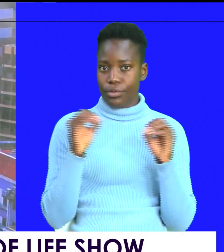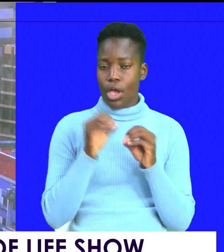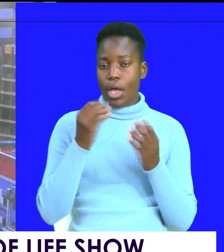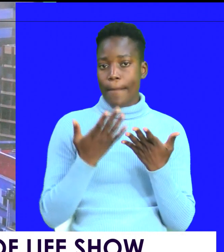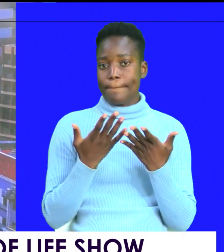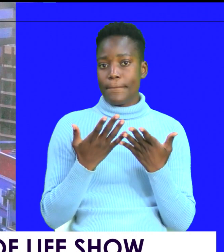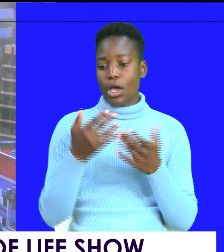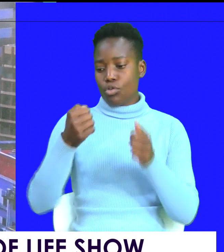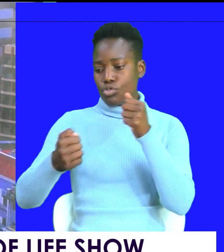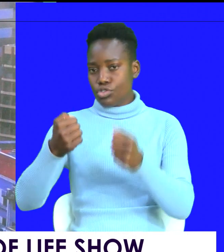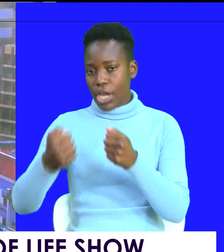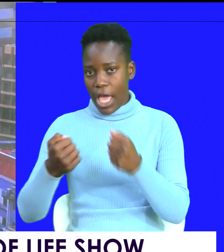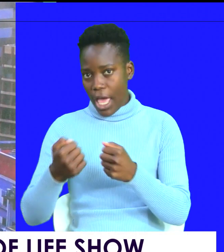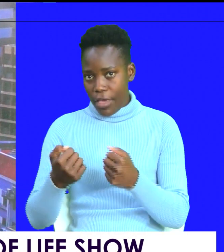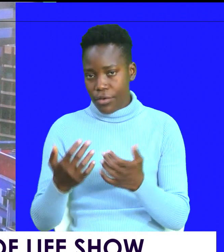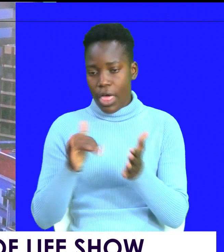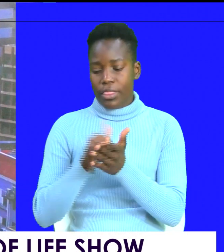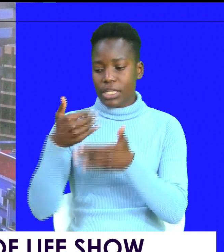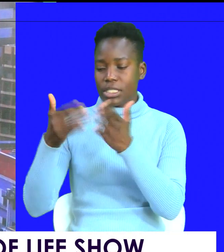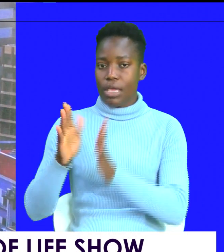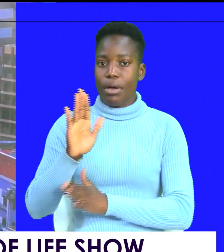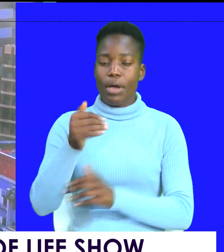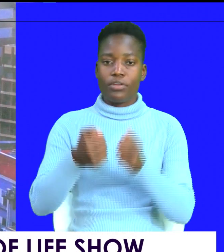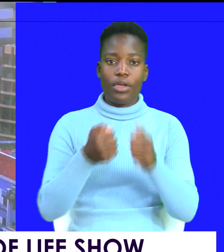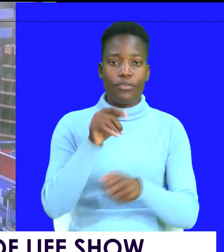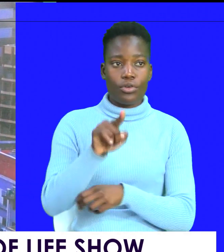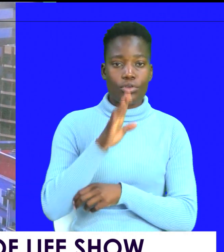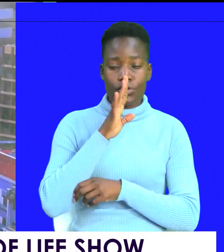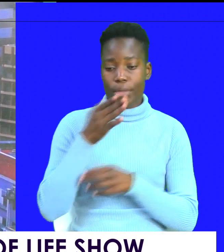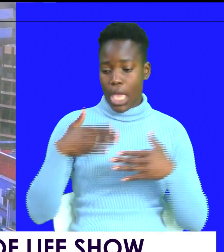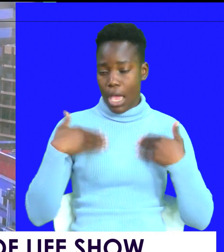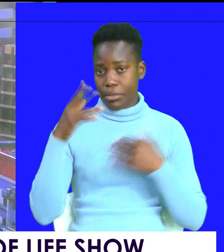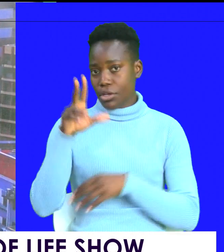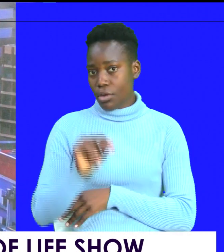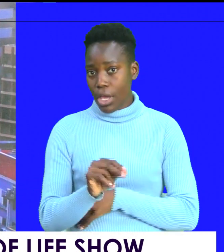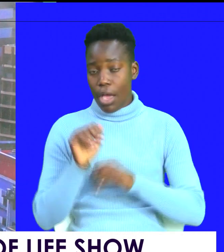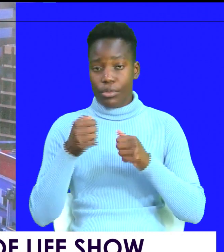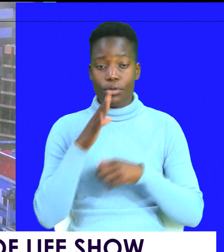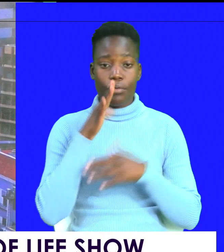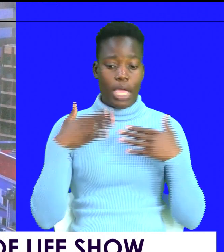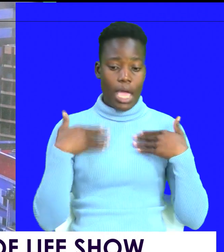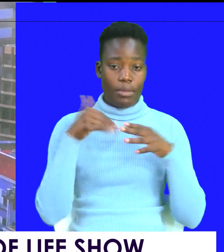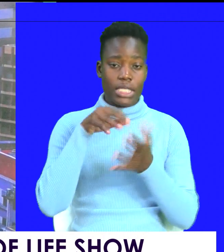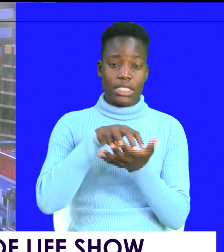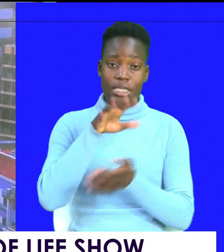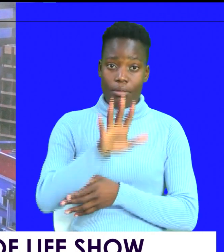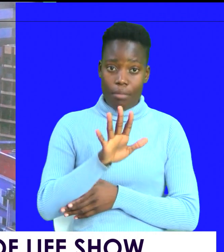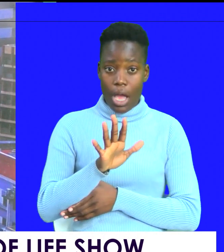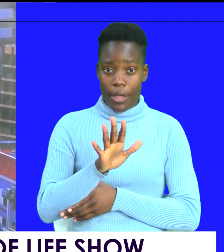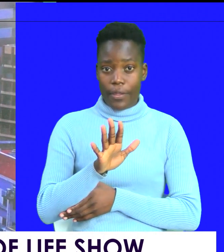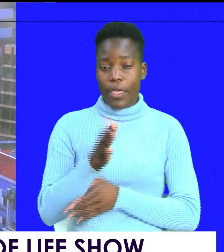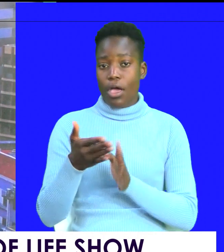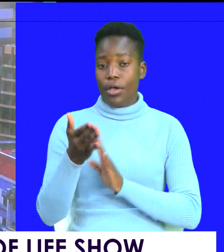You don't need to drive the car that your neighbor drives for you to be happy. No, you can be happy in your state. Godliness